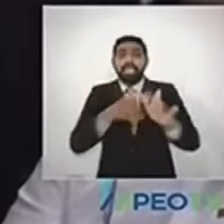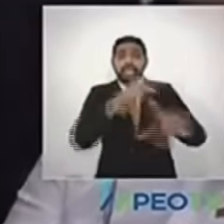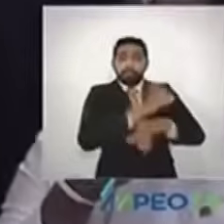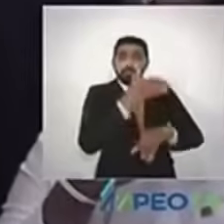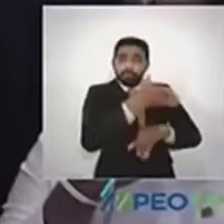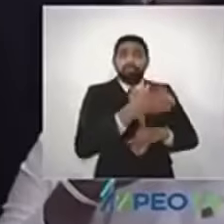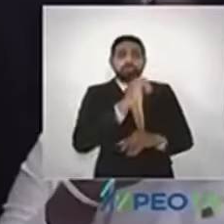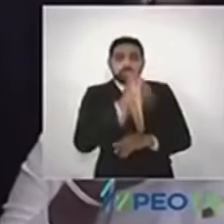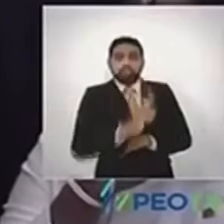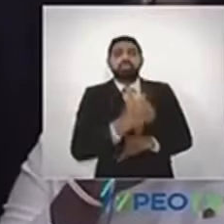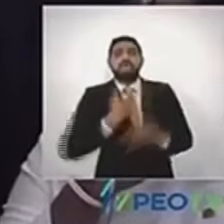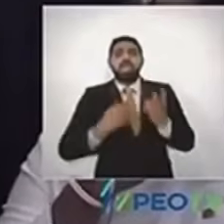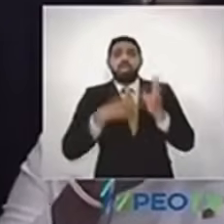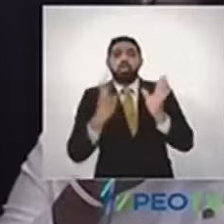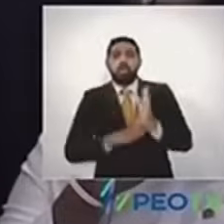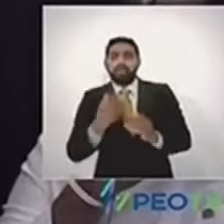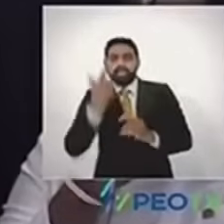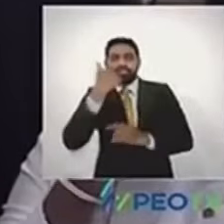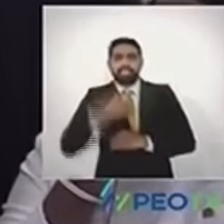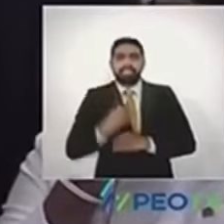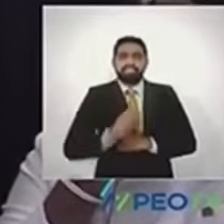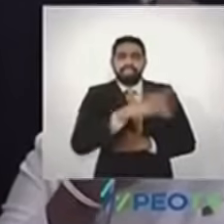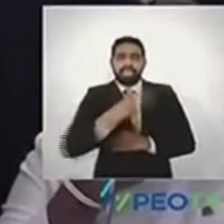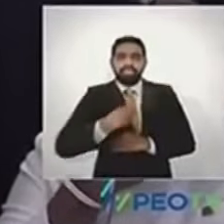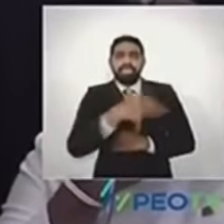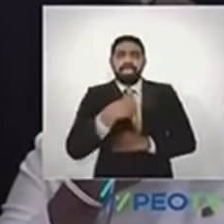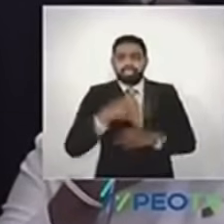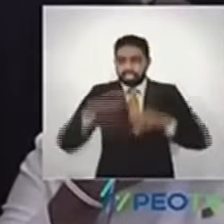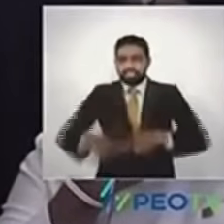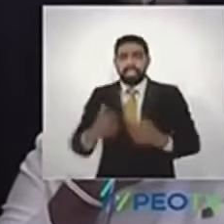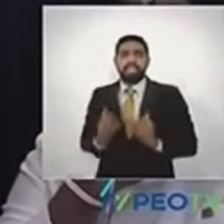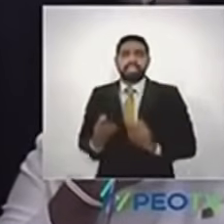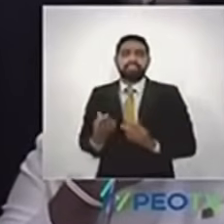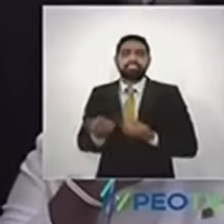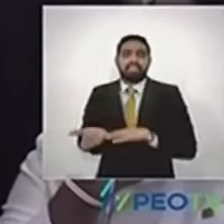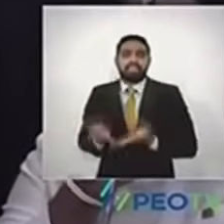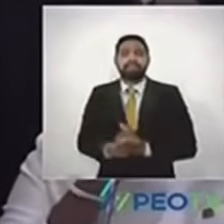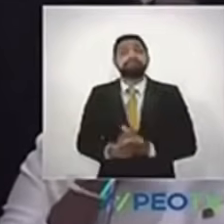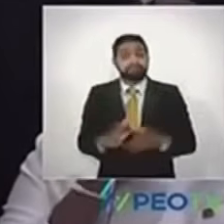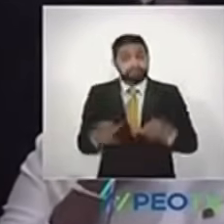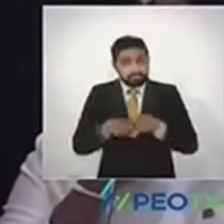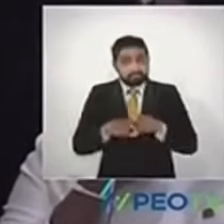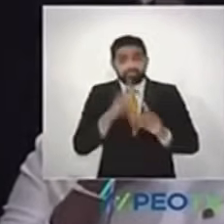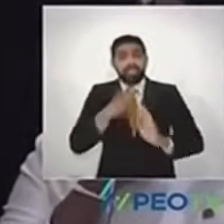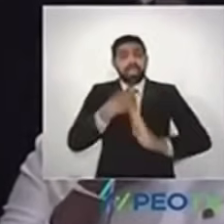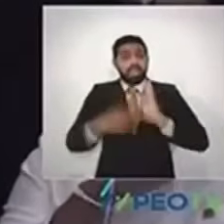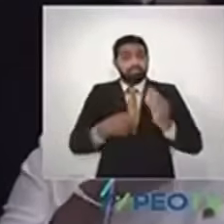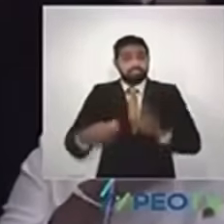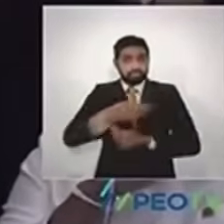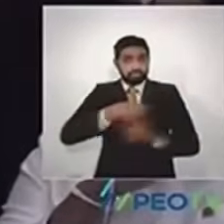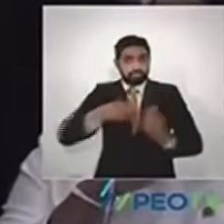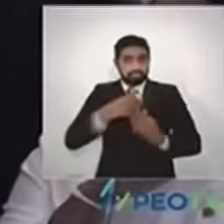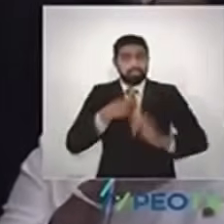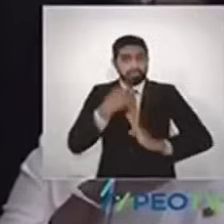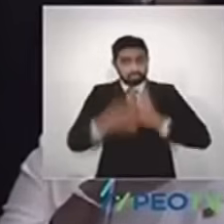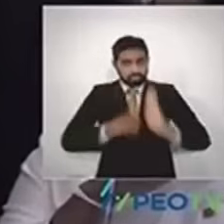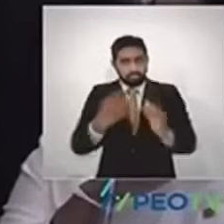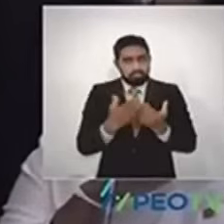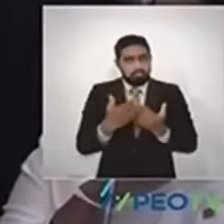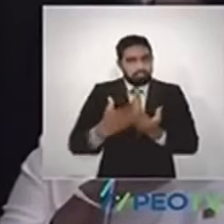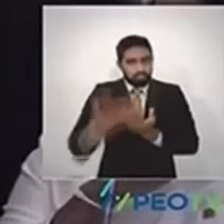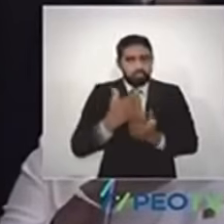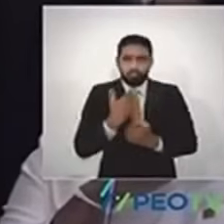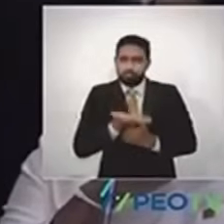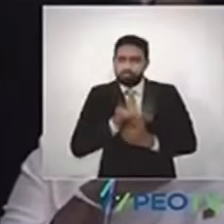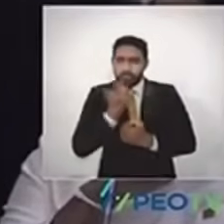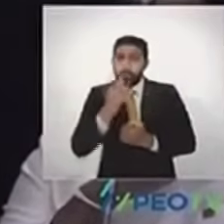Power holds a key position in the economy of our country. Whether or not economy of the country will move forward depends on the power sector of any